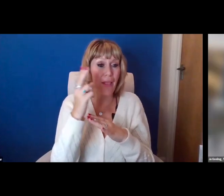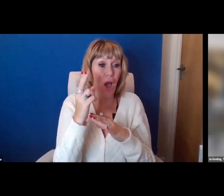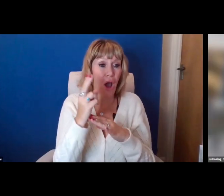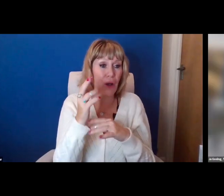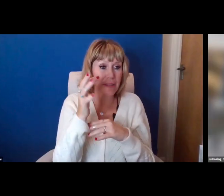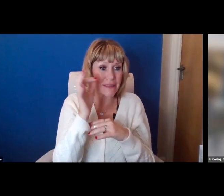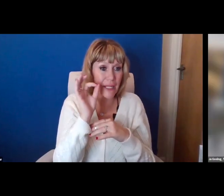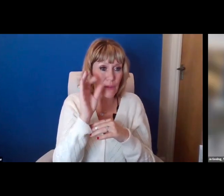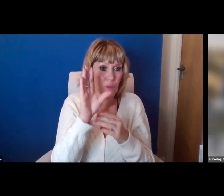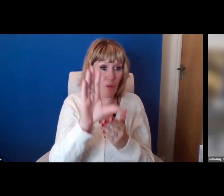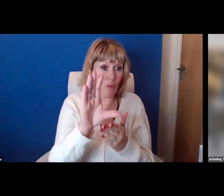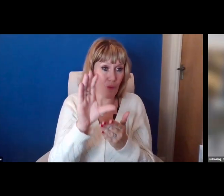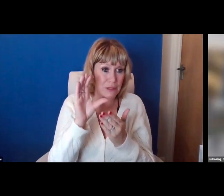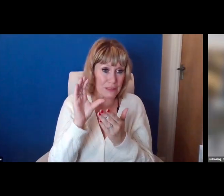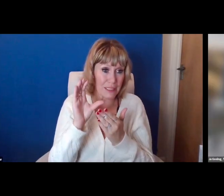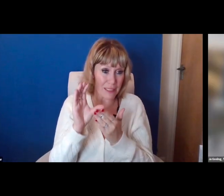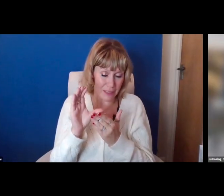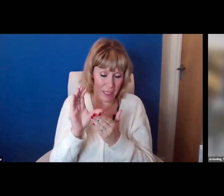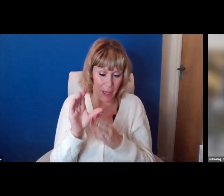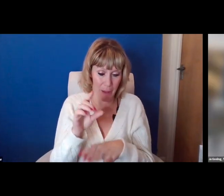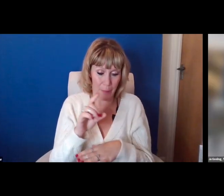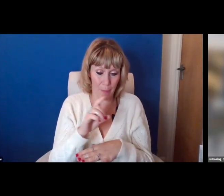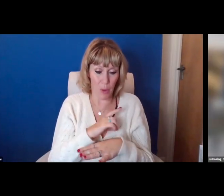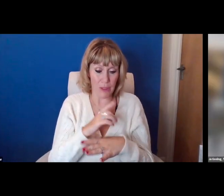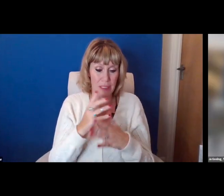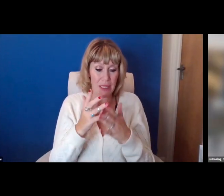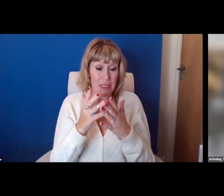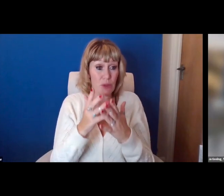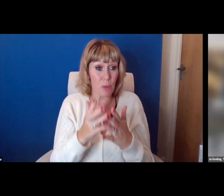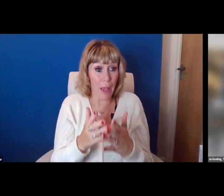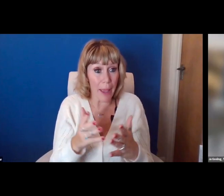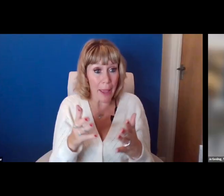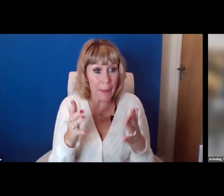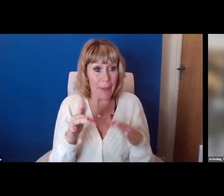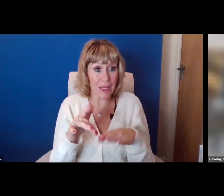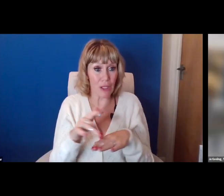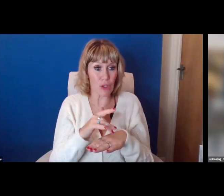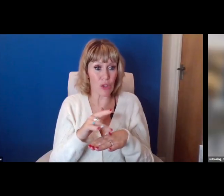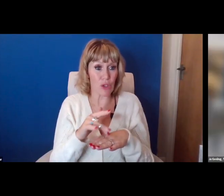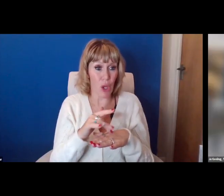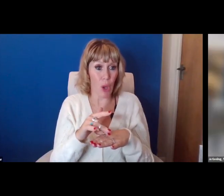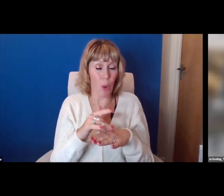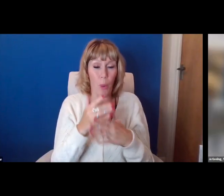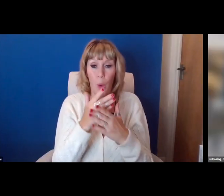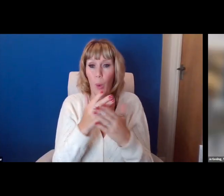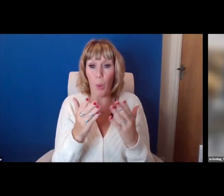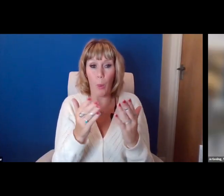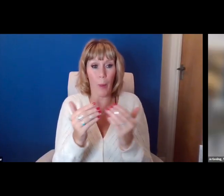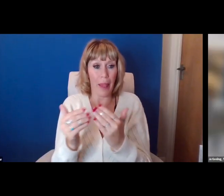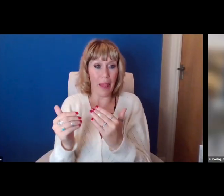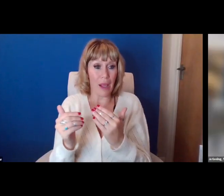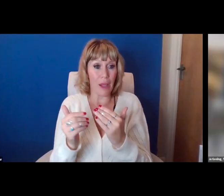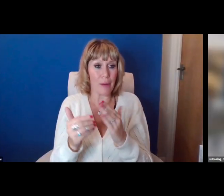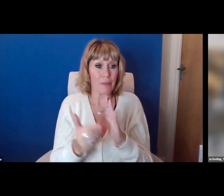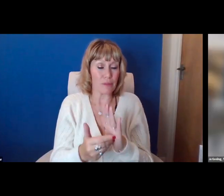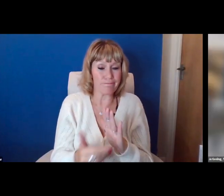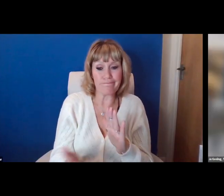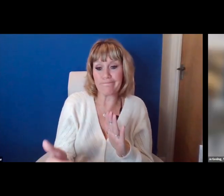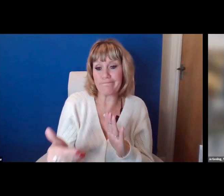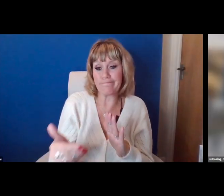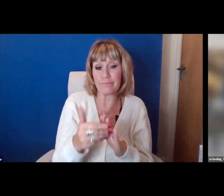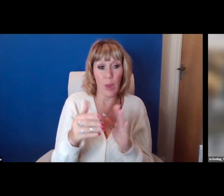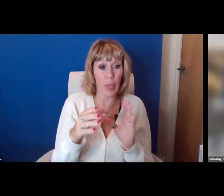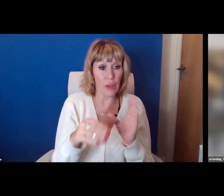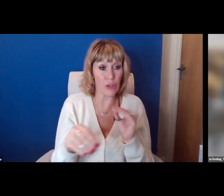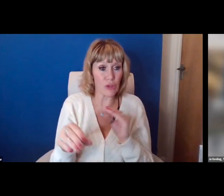show, everyone is invited to make points and ask questions in the chat, and I'll read this towards the end.